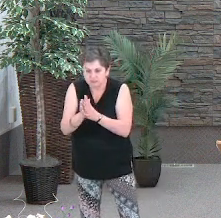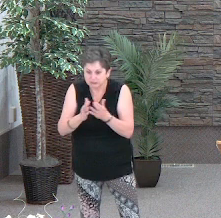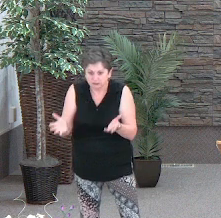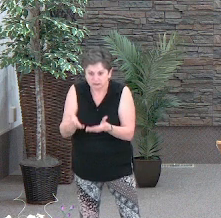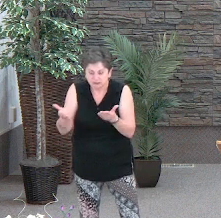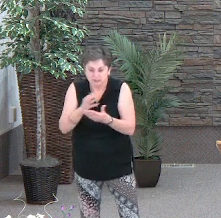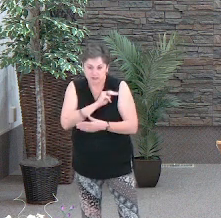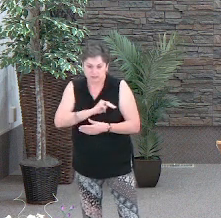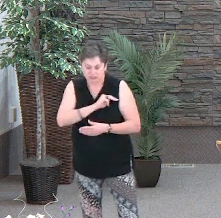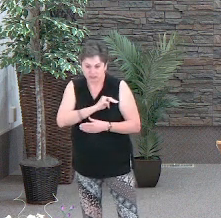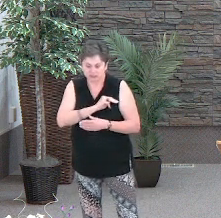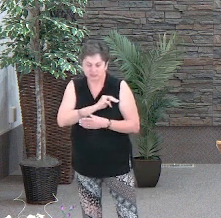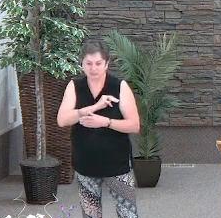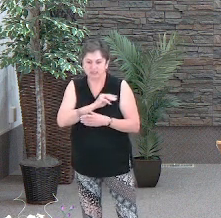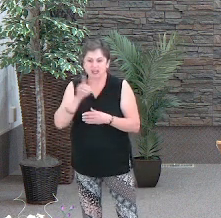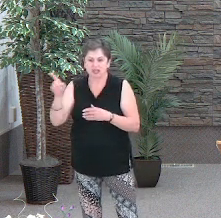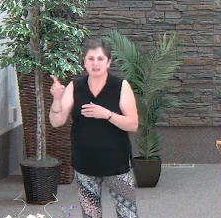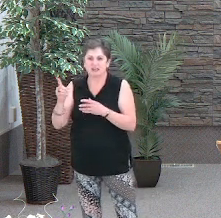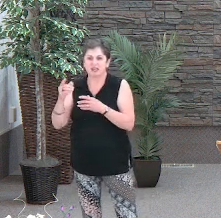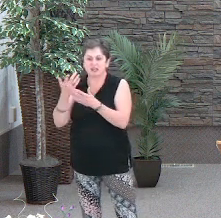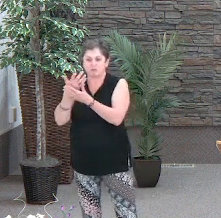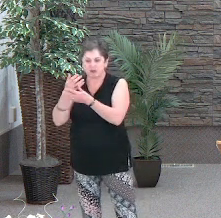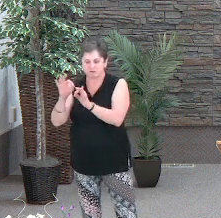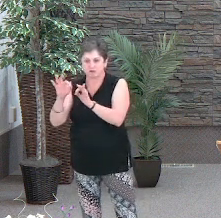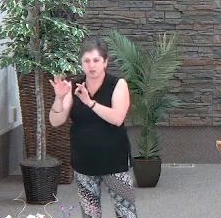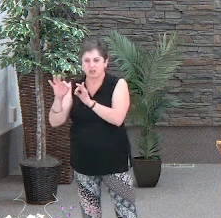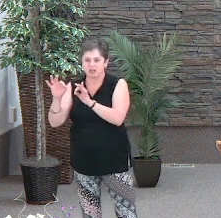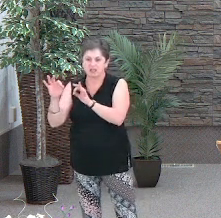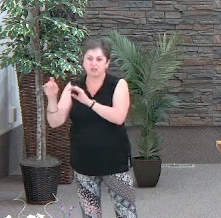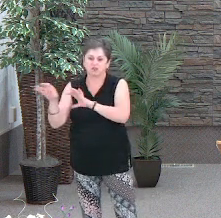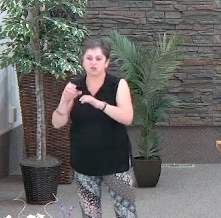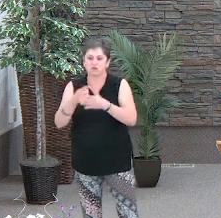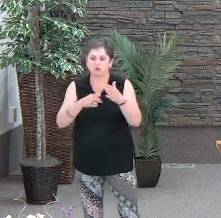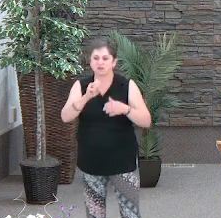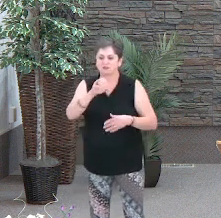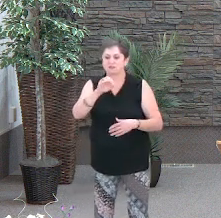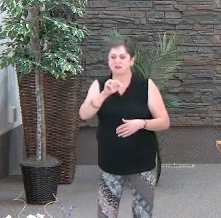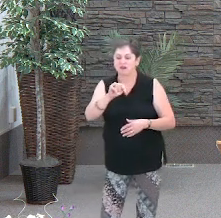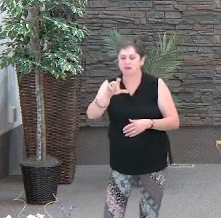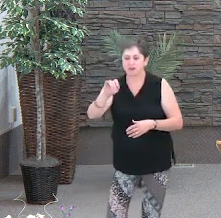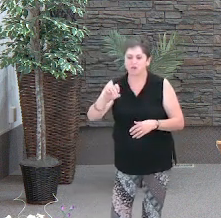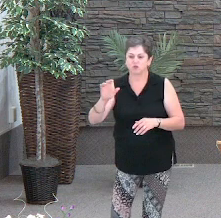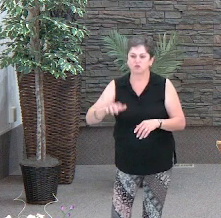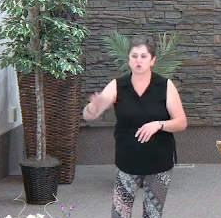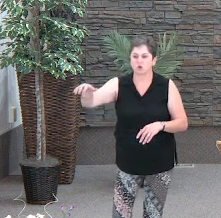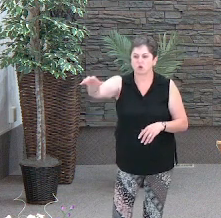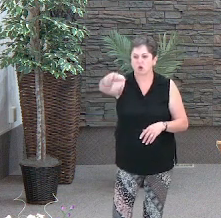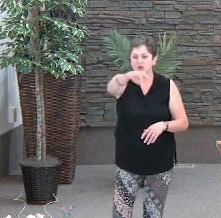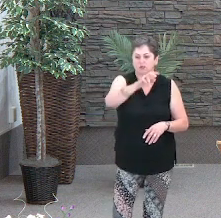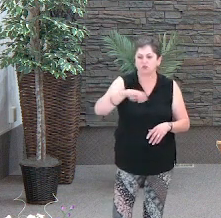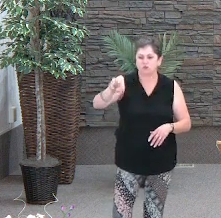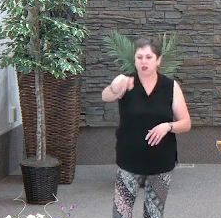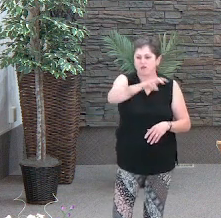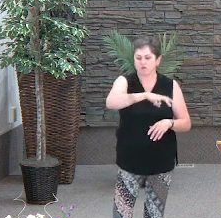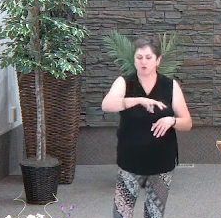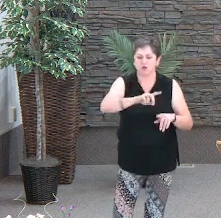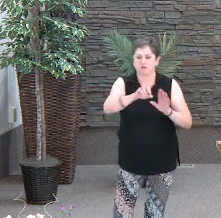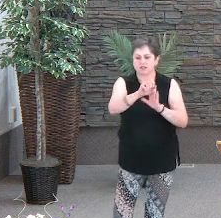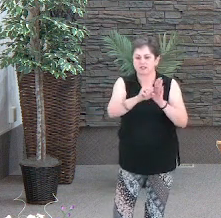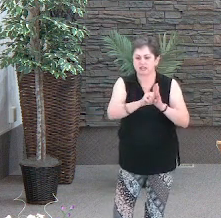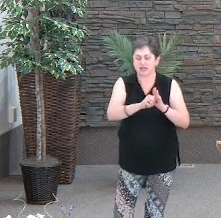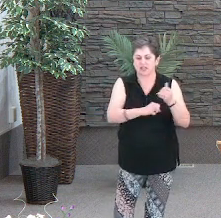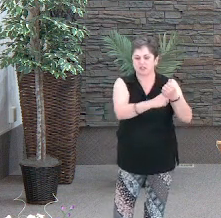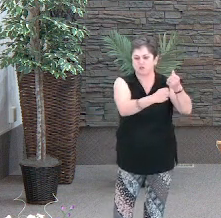of mission, they freed him to do what Scott Laird does, which is basically go across the state supporting